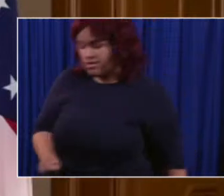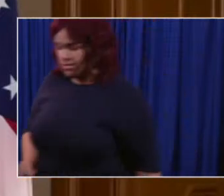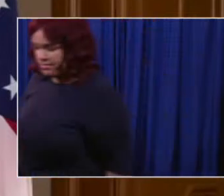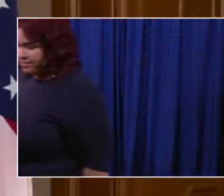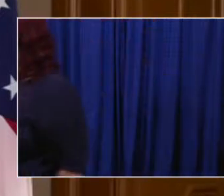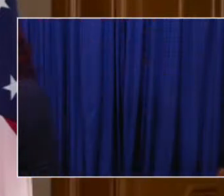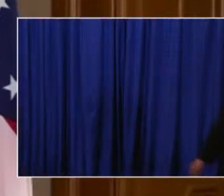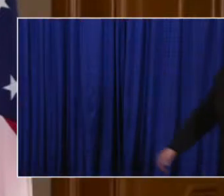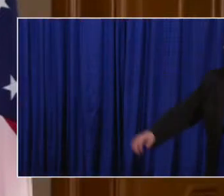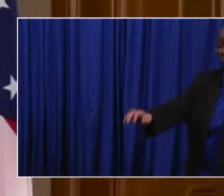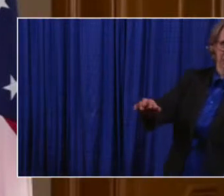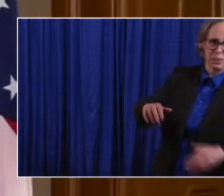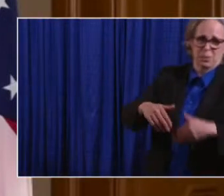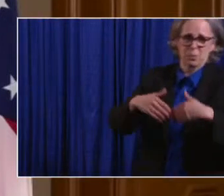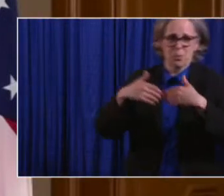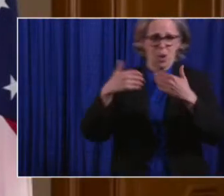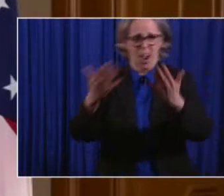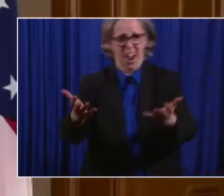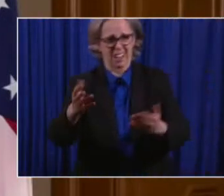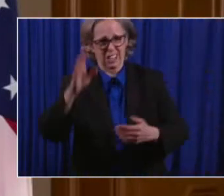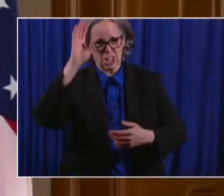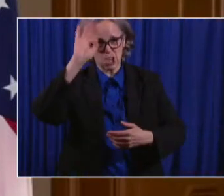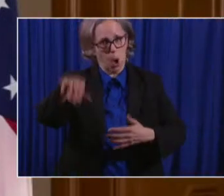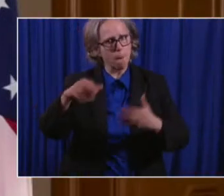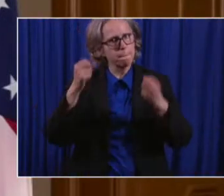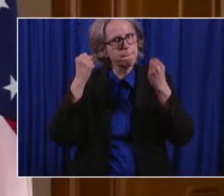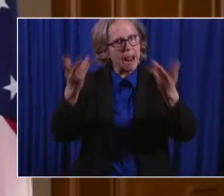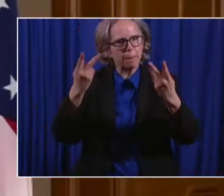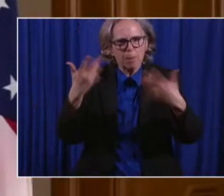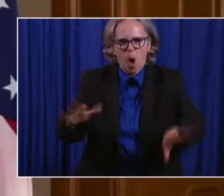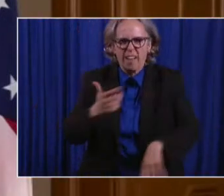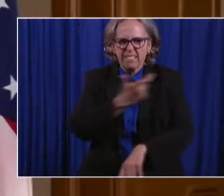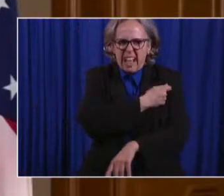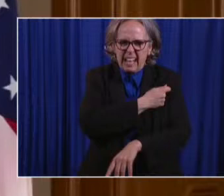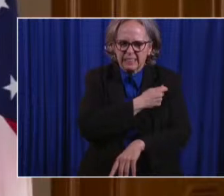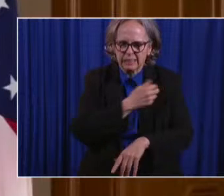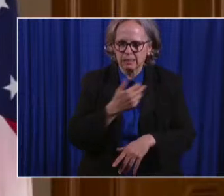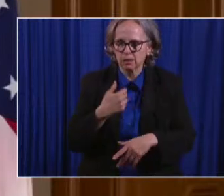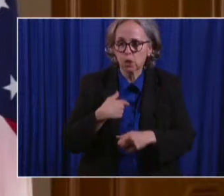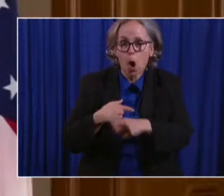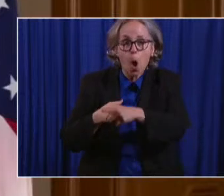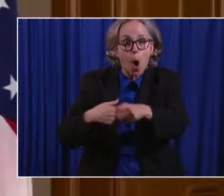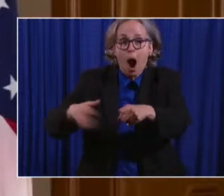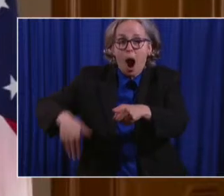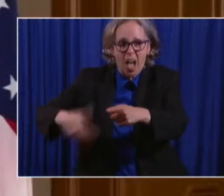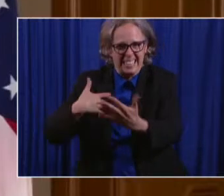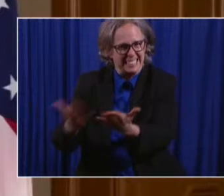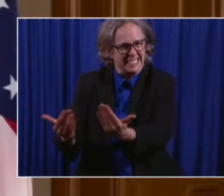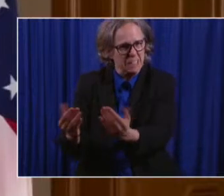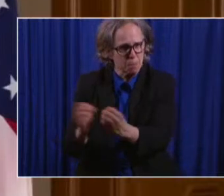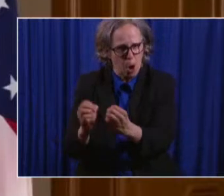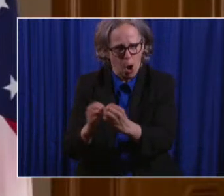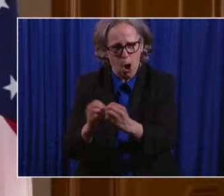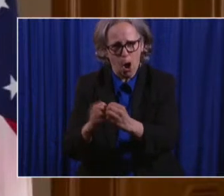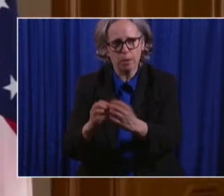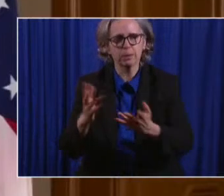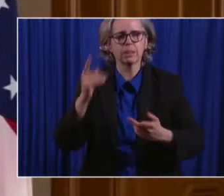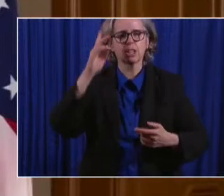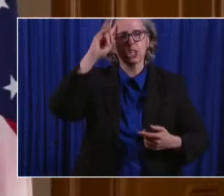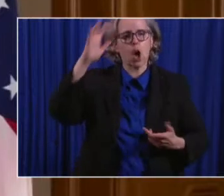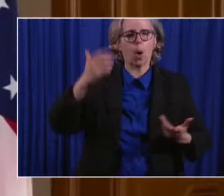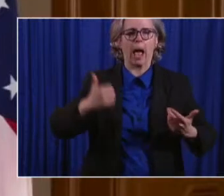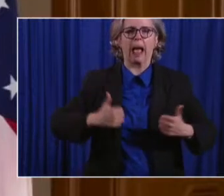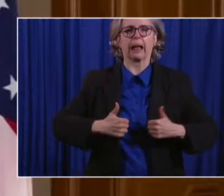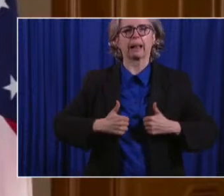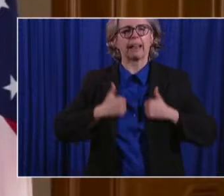those, we really live in a world of two Ohio's today. We have the people who are vaccinated and they're